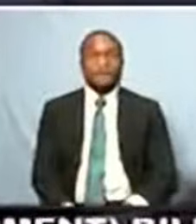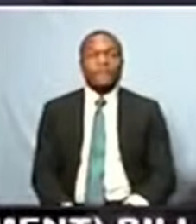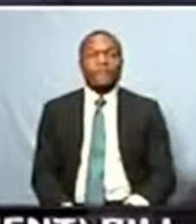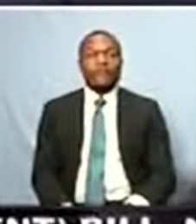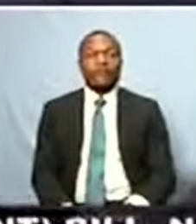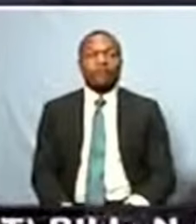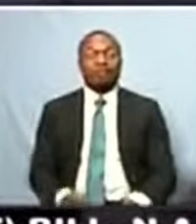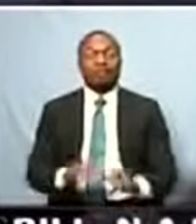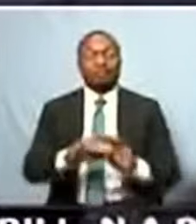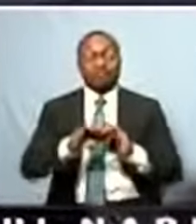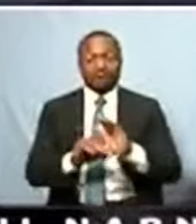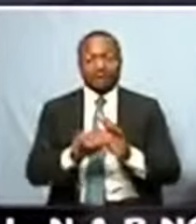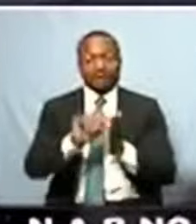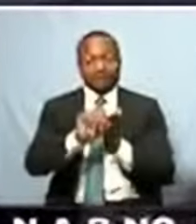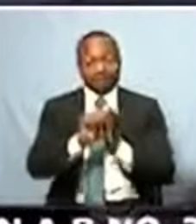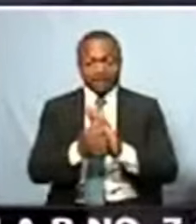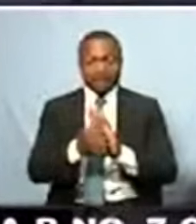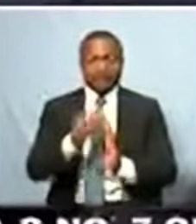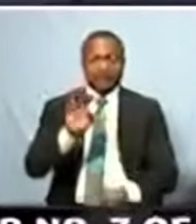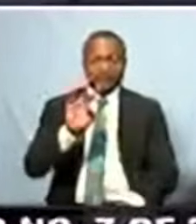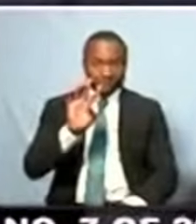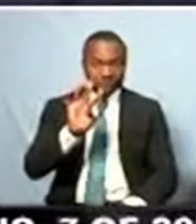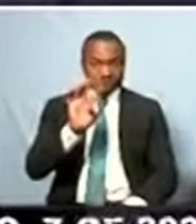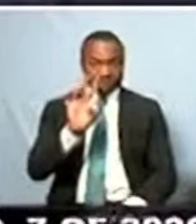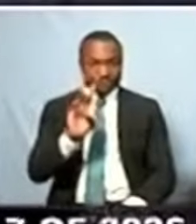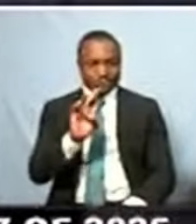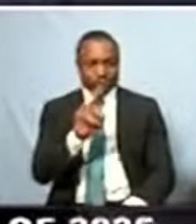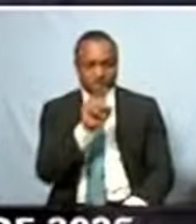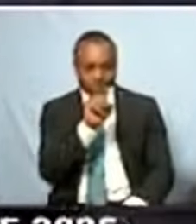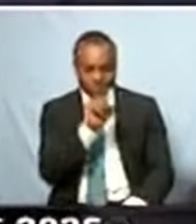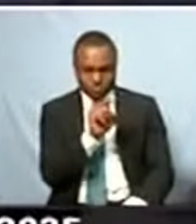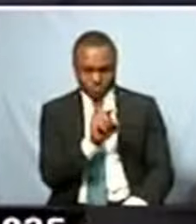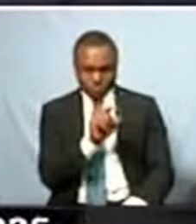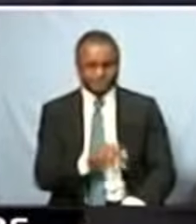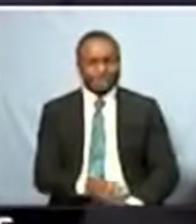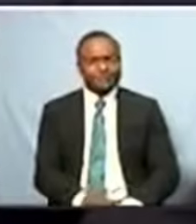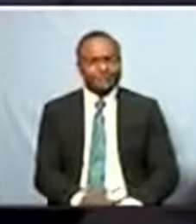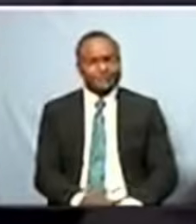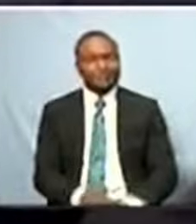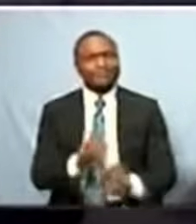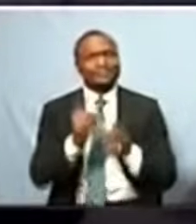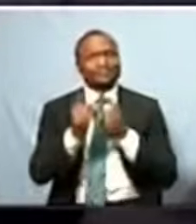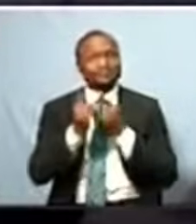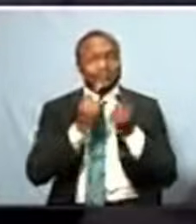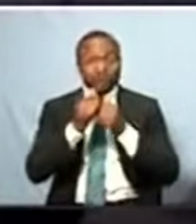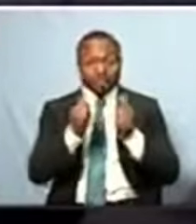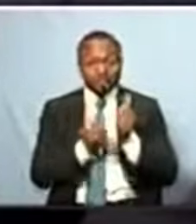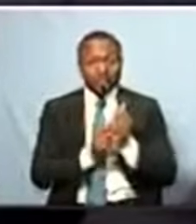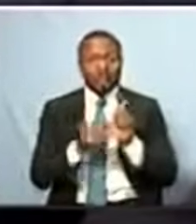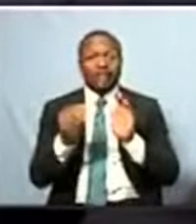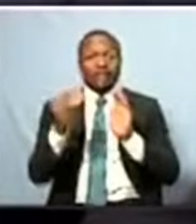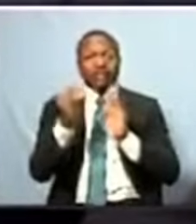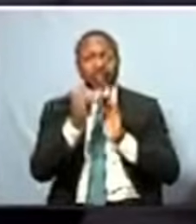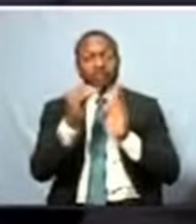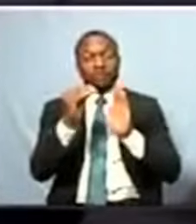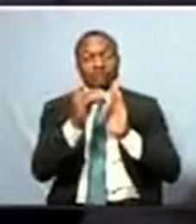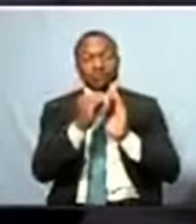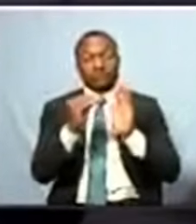under Article 47, where you are talking about a list